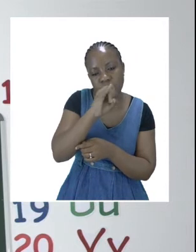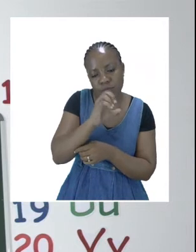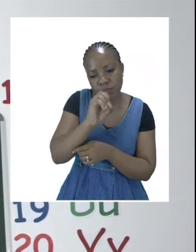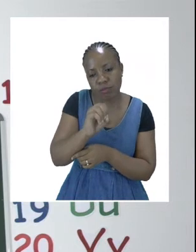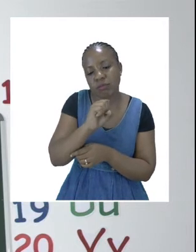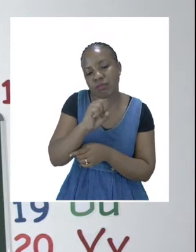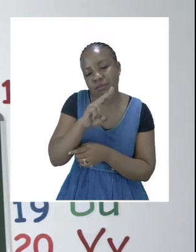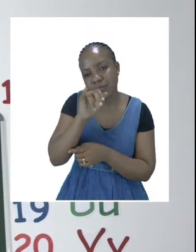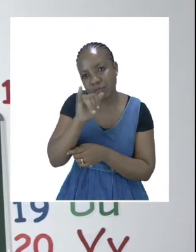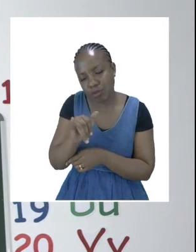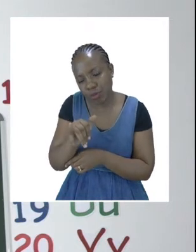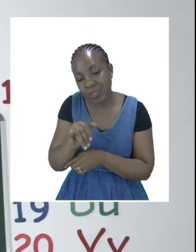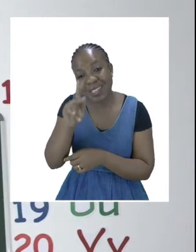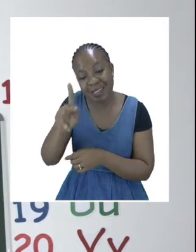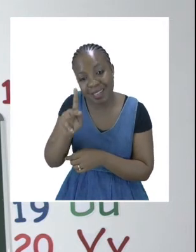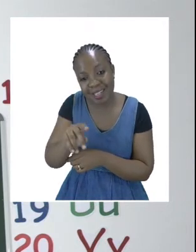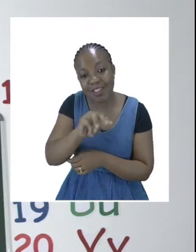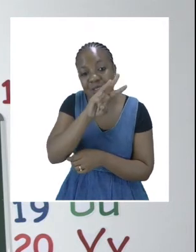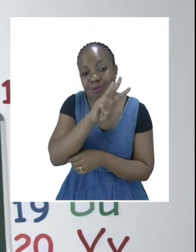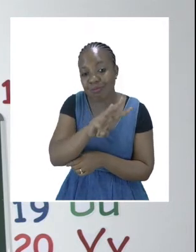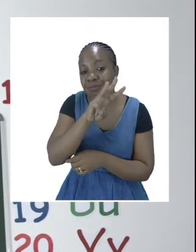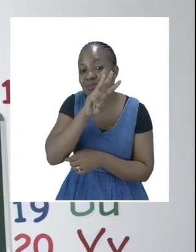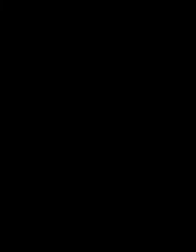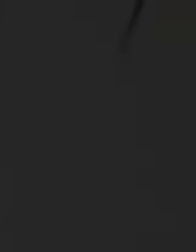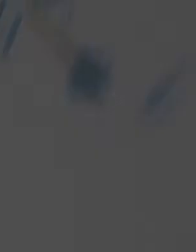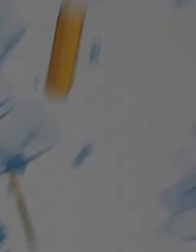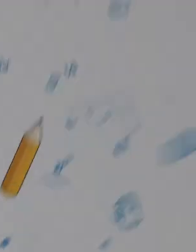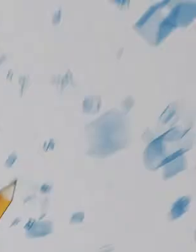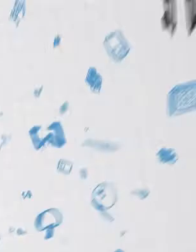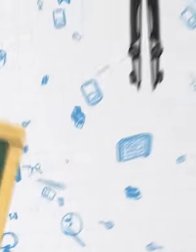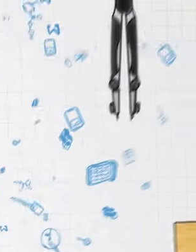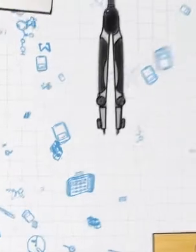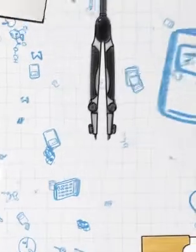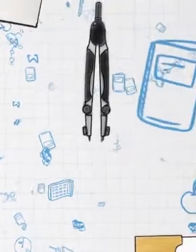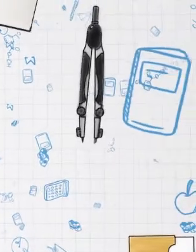our website, Zoshi Online.